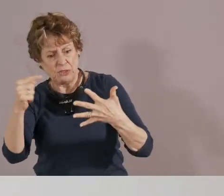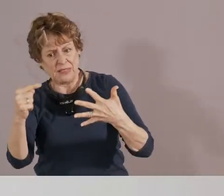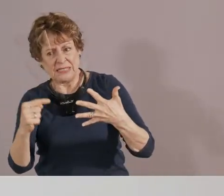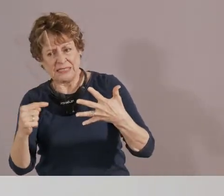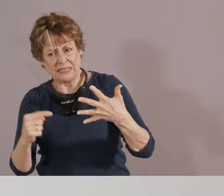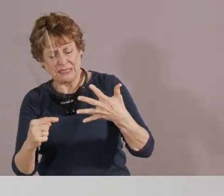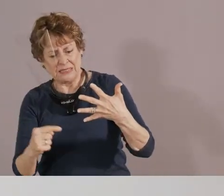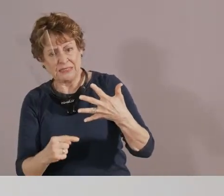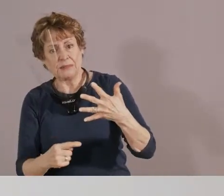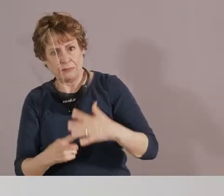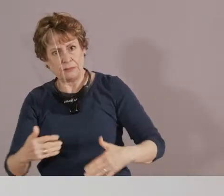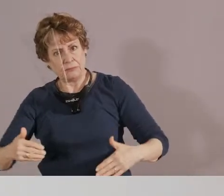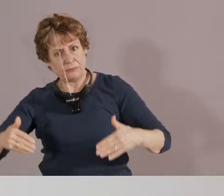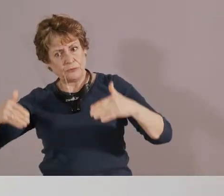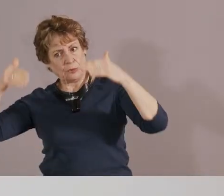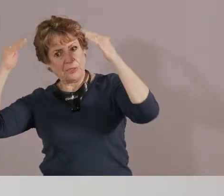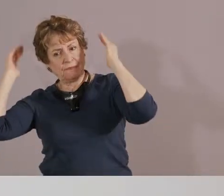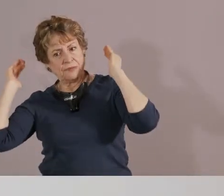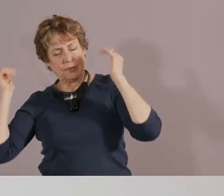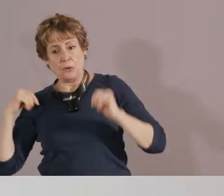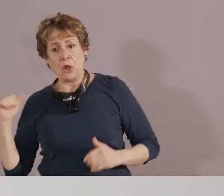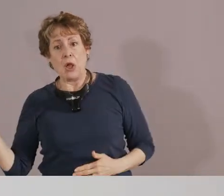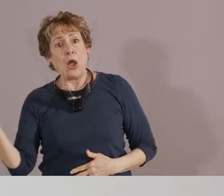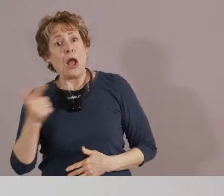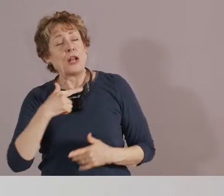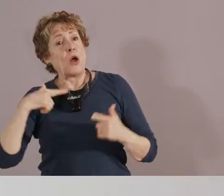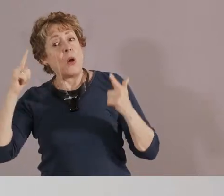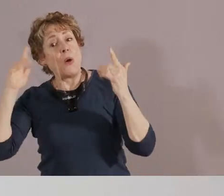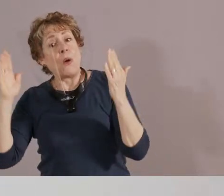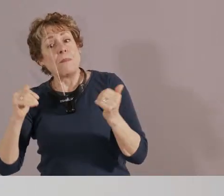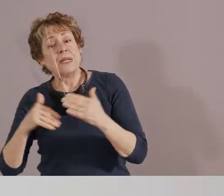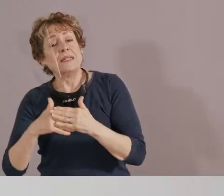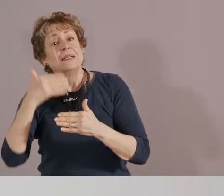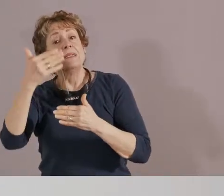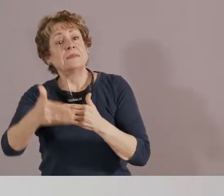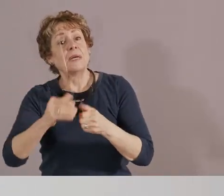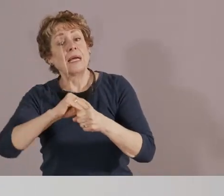influenza. And looking back on that,